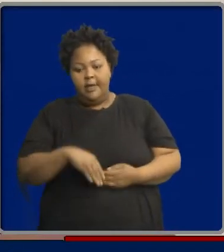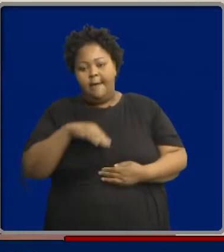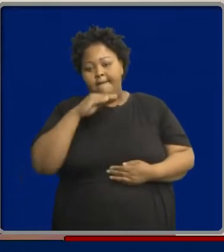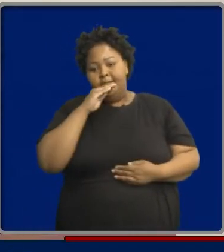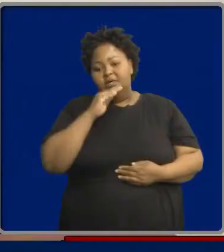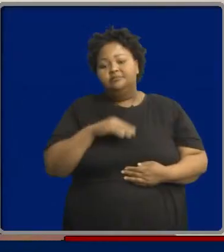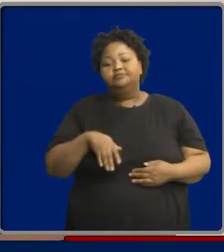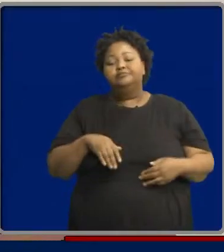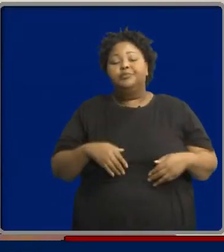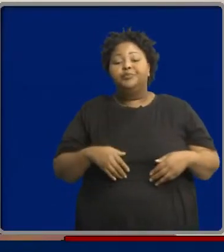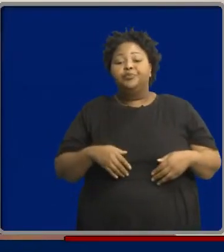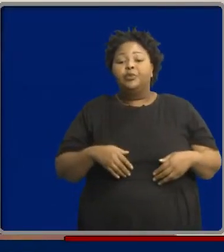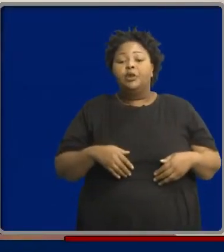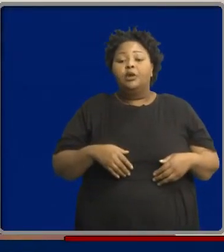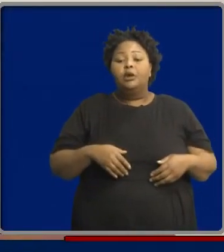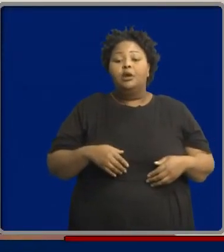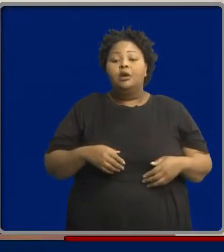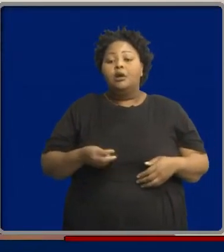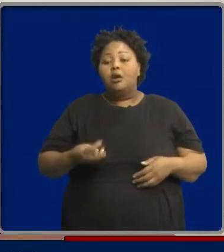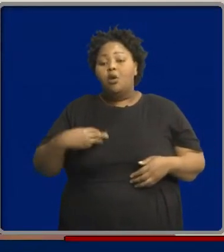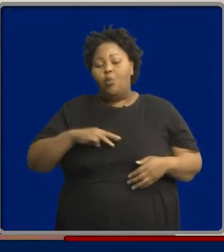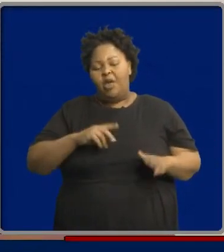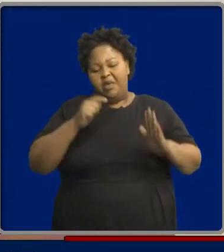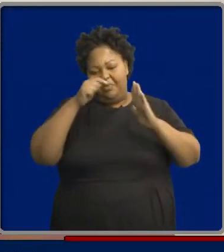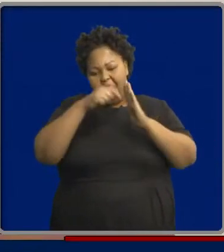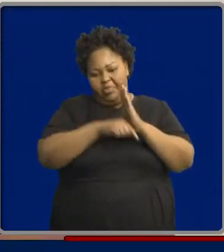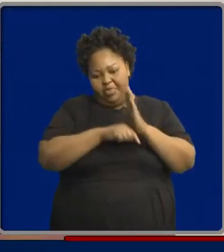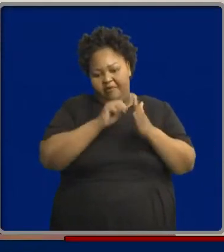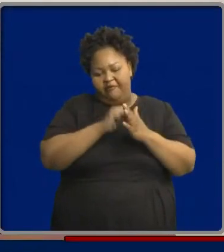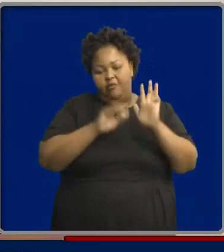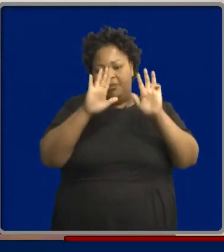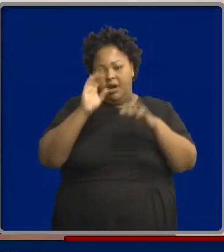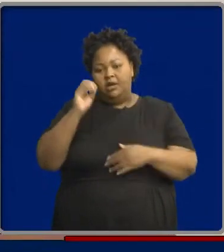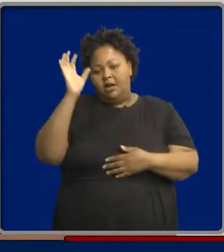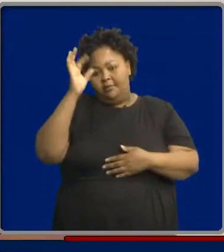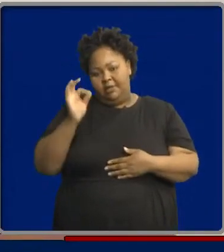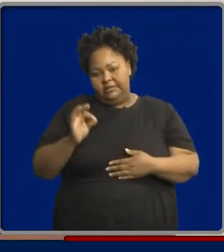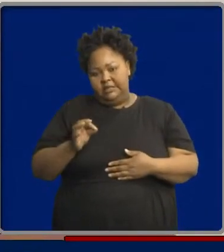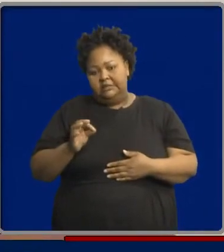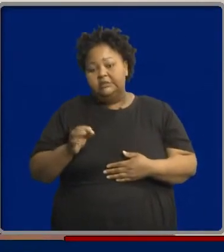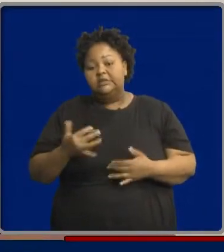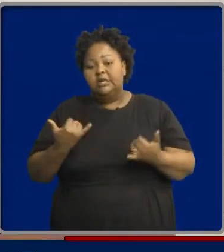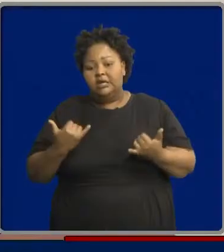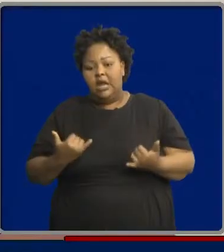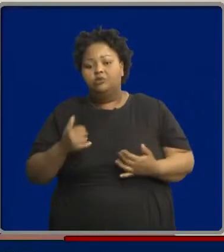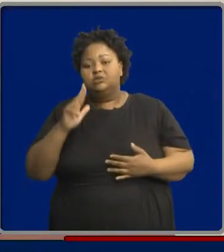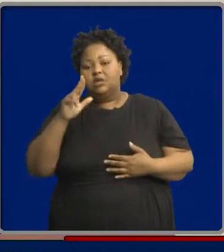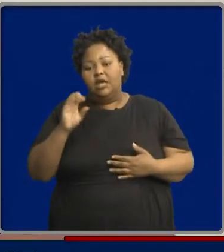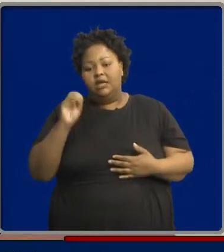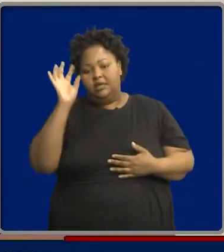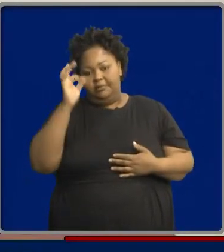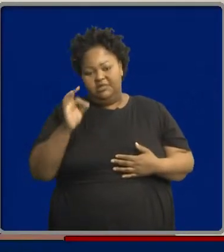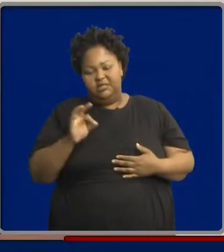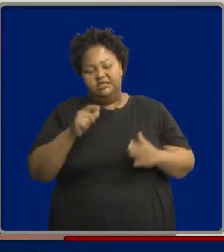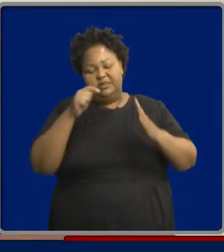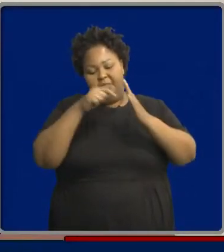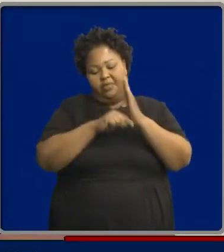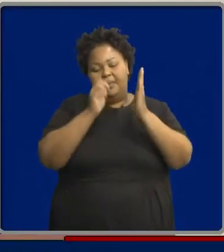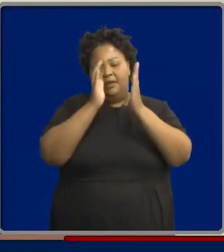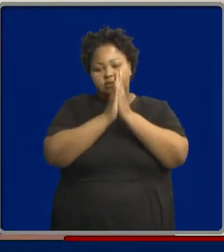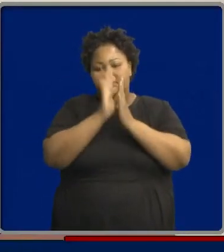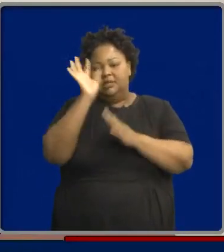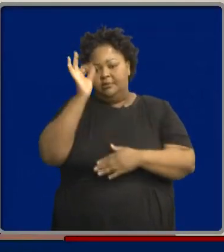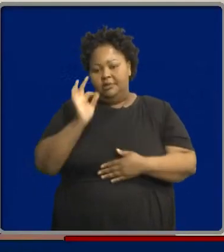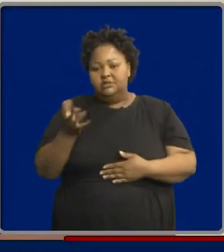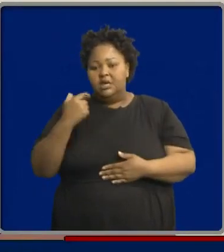little bit. We are at 80% coverage by December. But nonetheless, because we have strategies